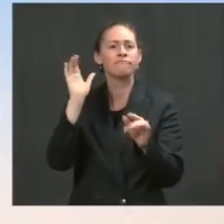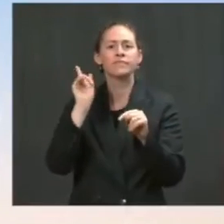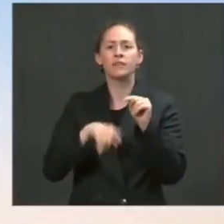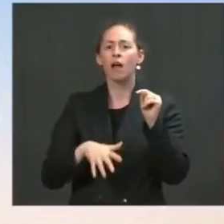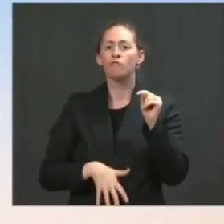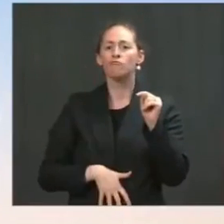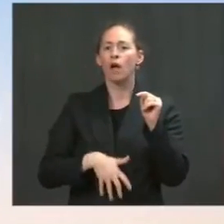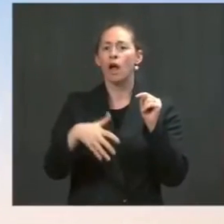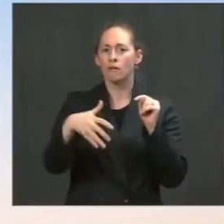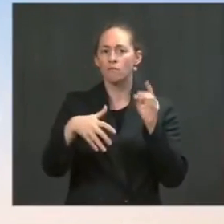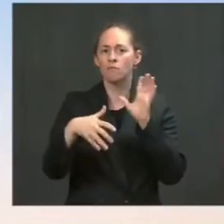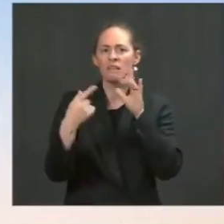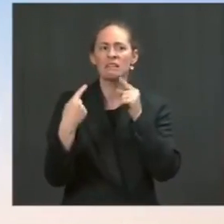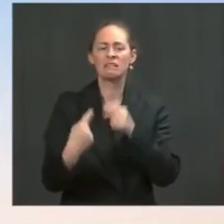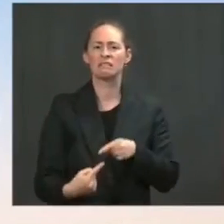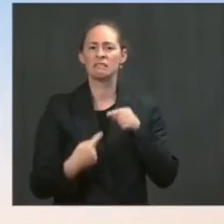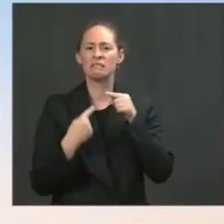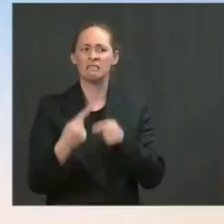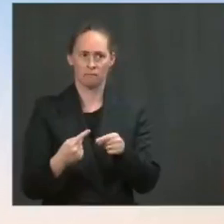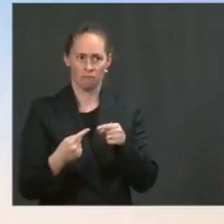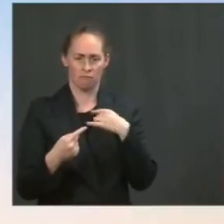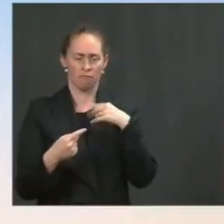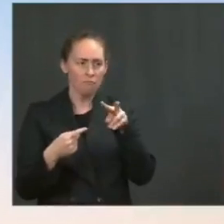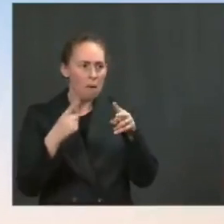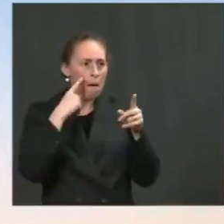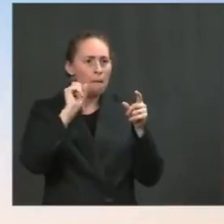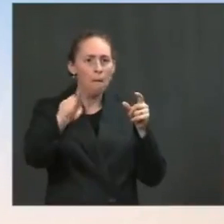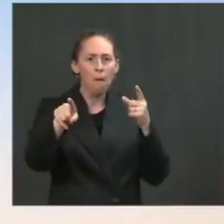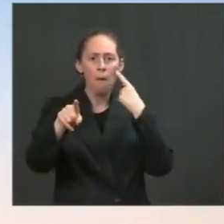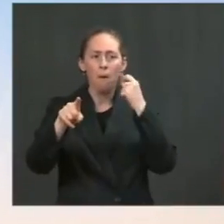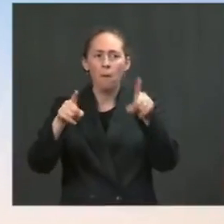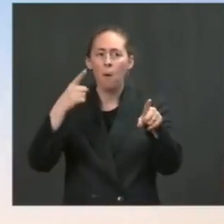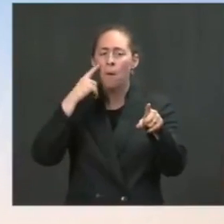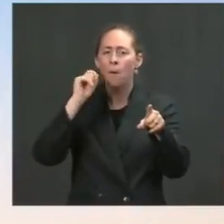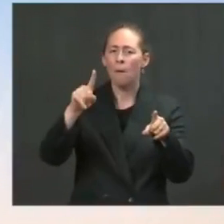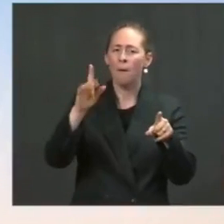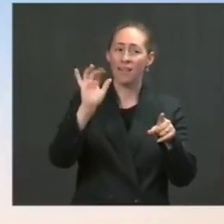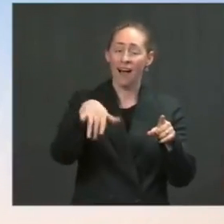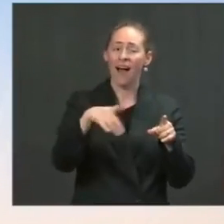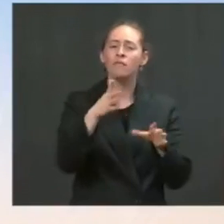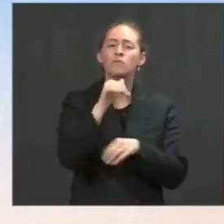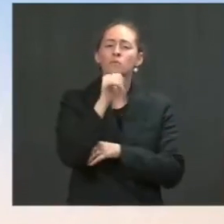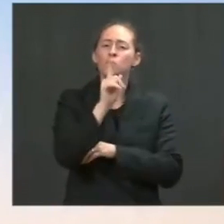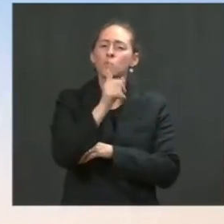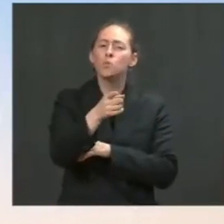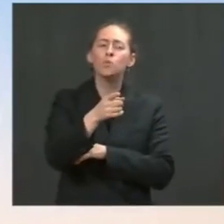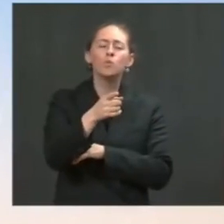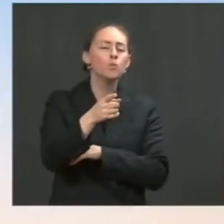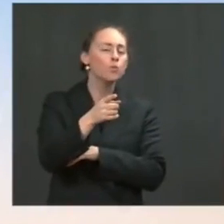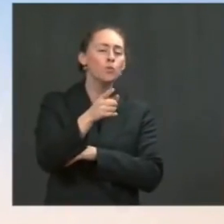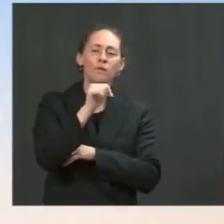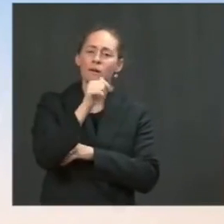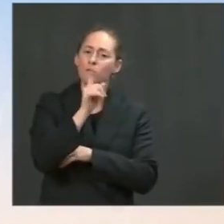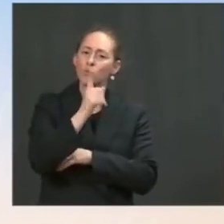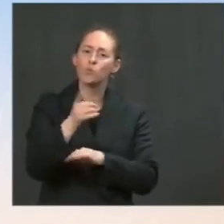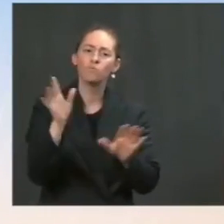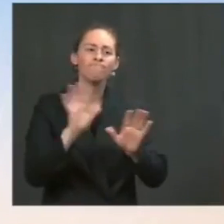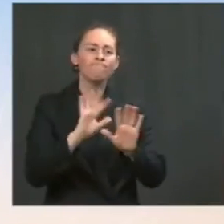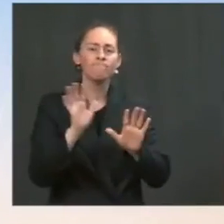internet quite a bit and other places as well, which has been disproven time and time again. This is troubling,